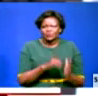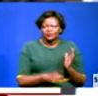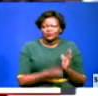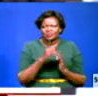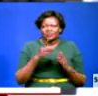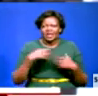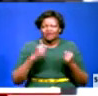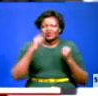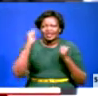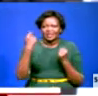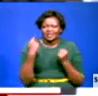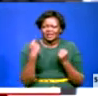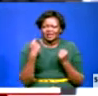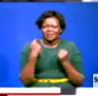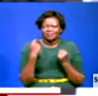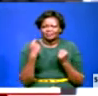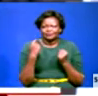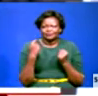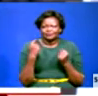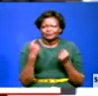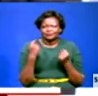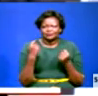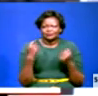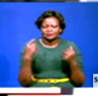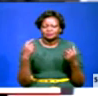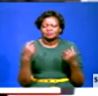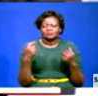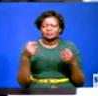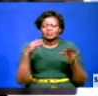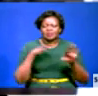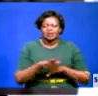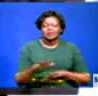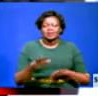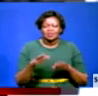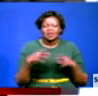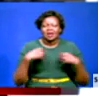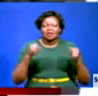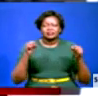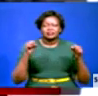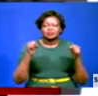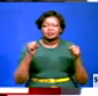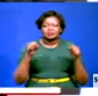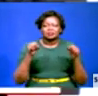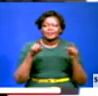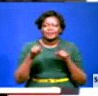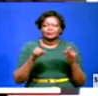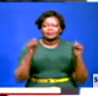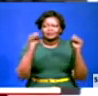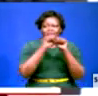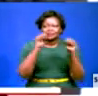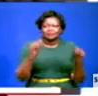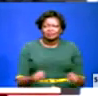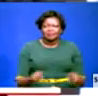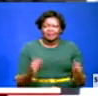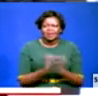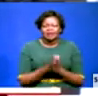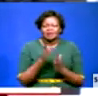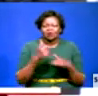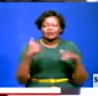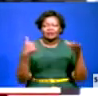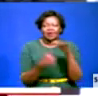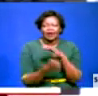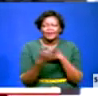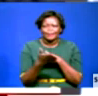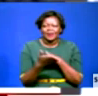Kenya integrated health system, management system. And that system, we have now domiciled it here at